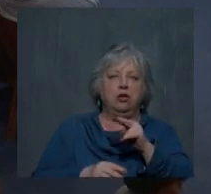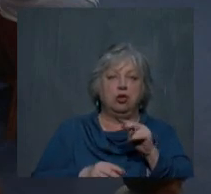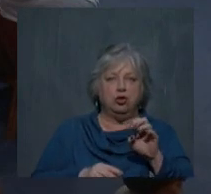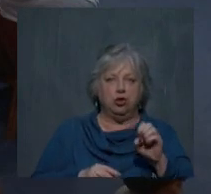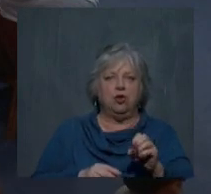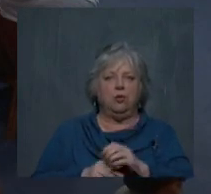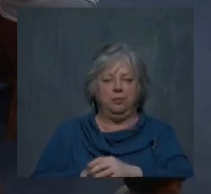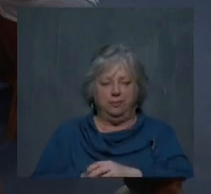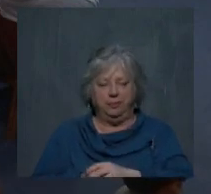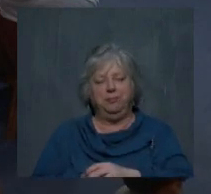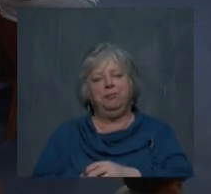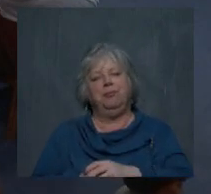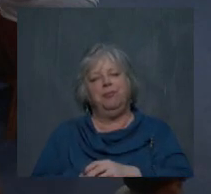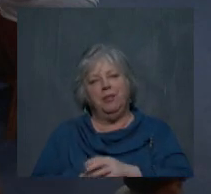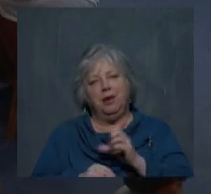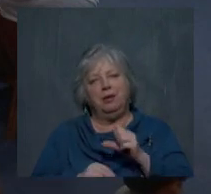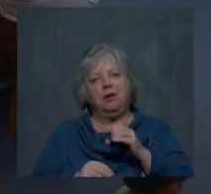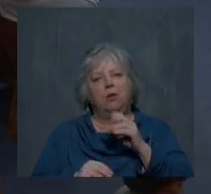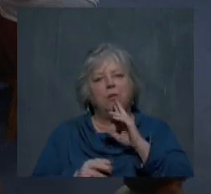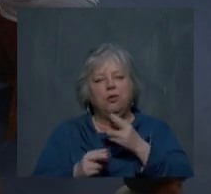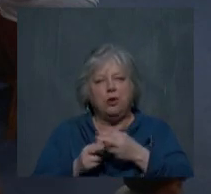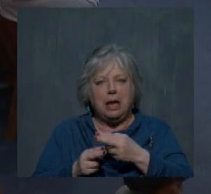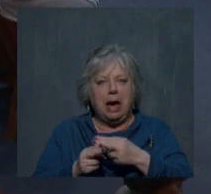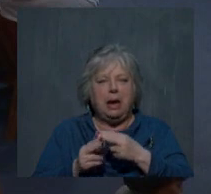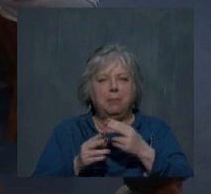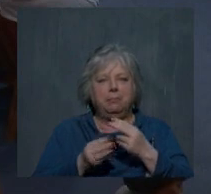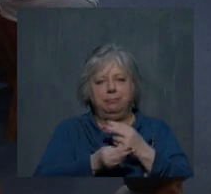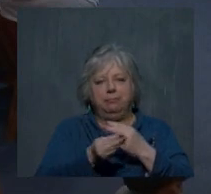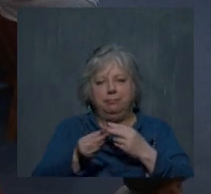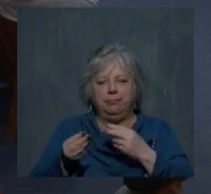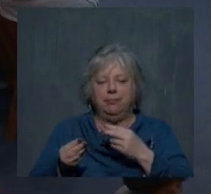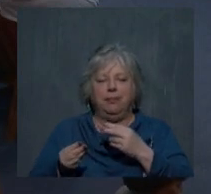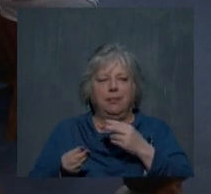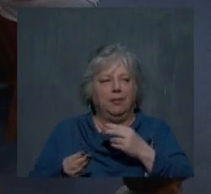when that occurs. So if you just put your name on there, I'll